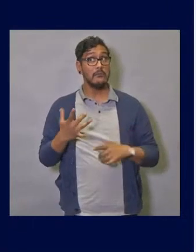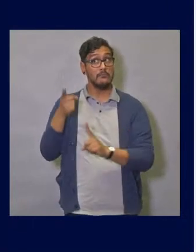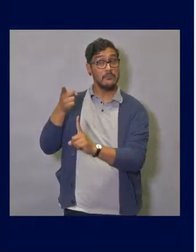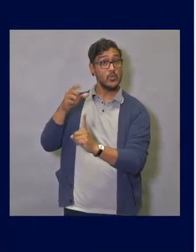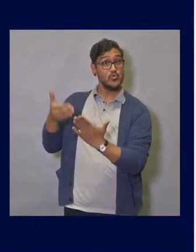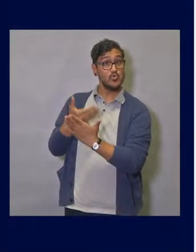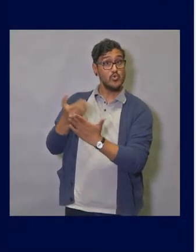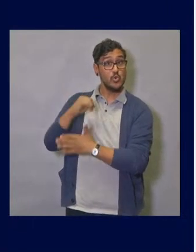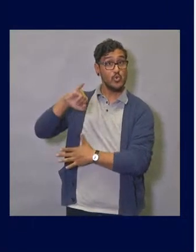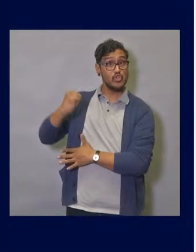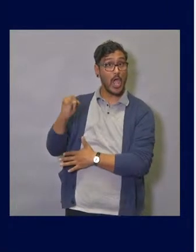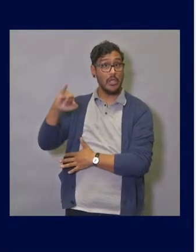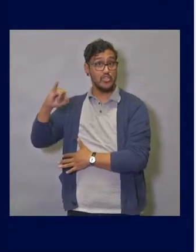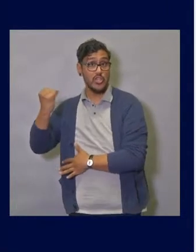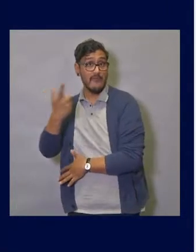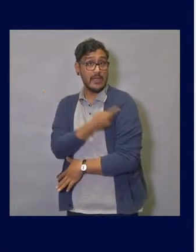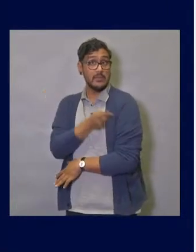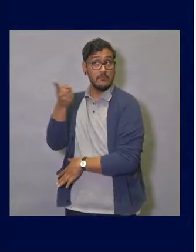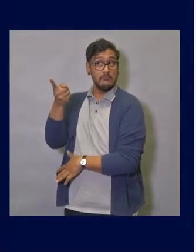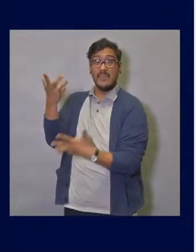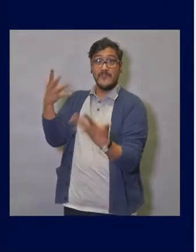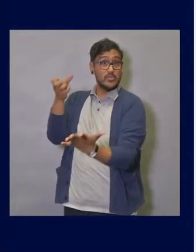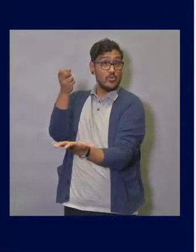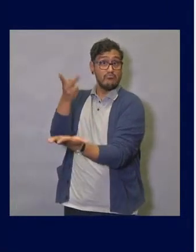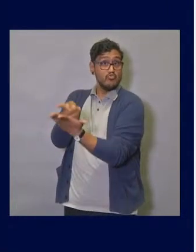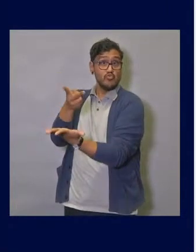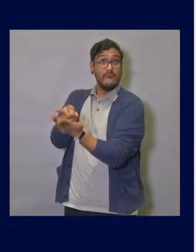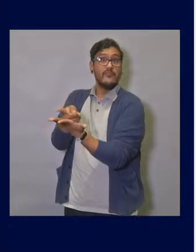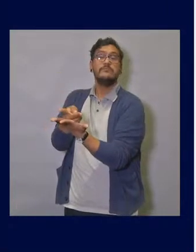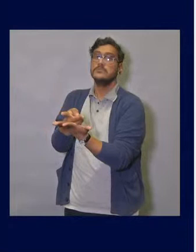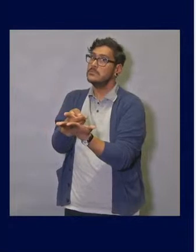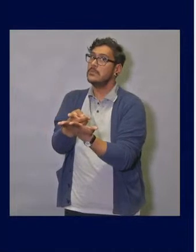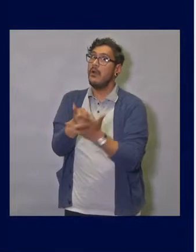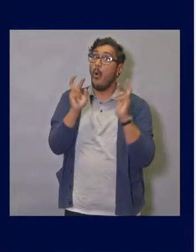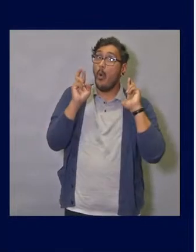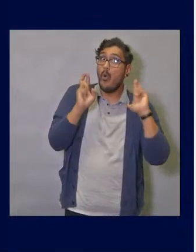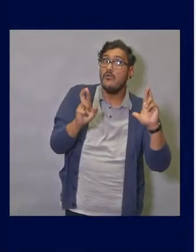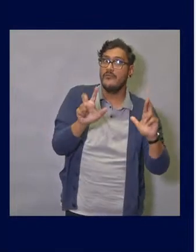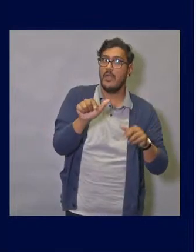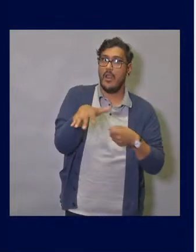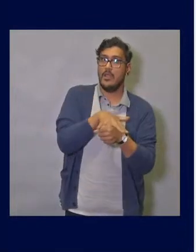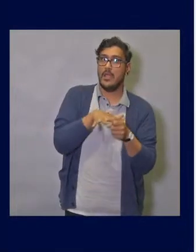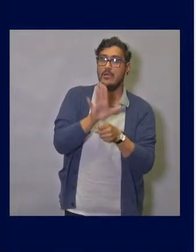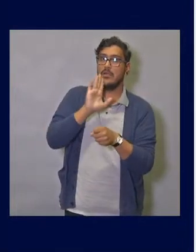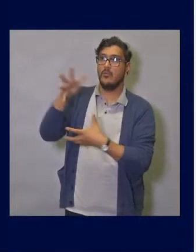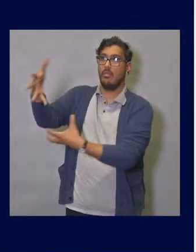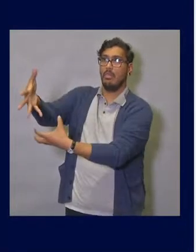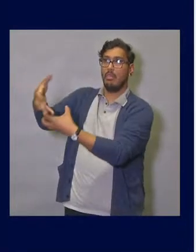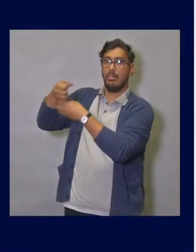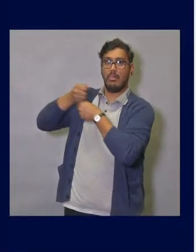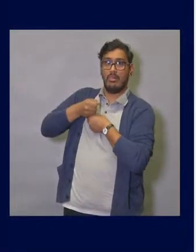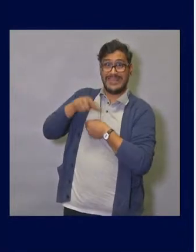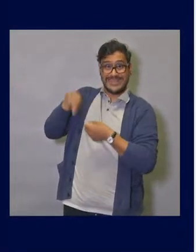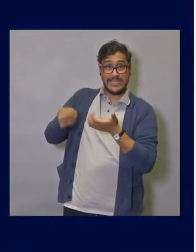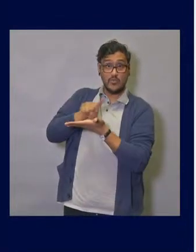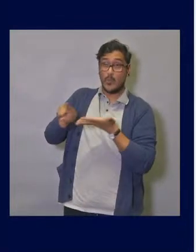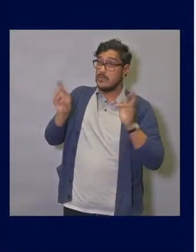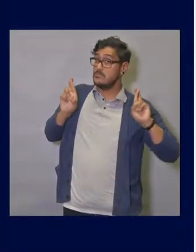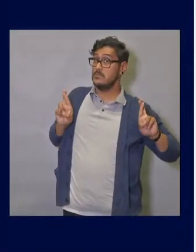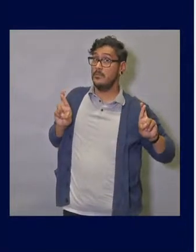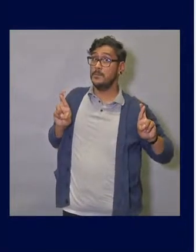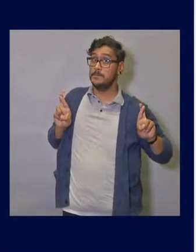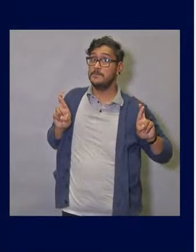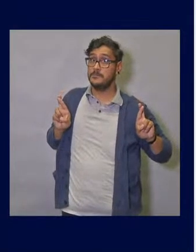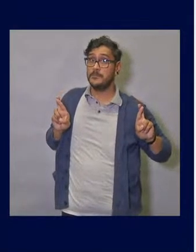received emergency use authorization, LA County should begin to see doses of this vaccine as early as this week. I do